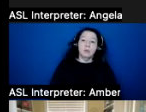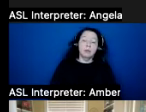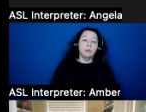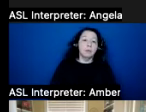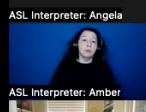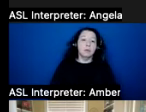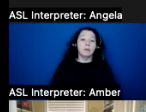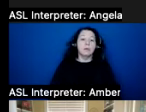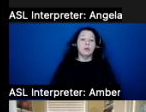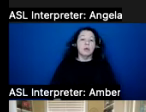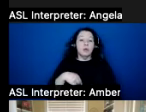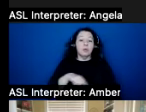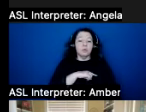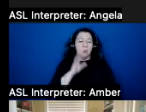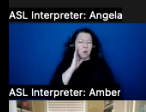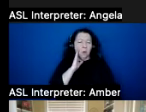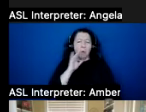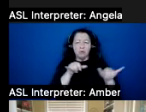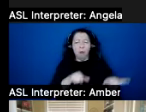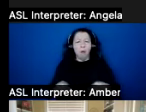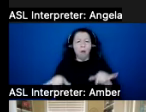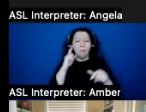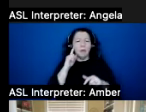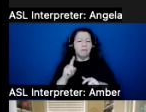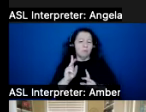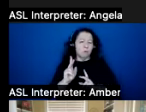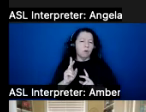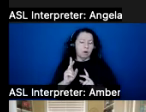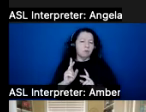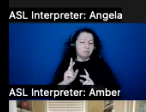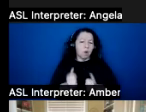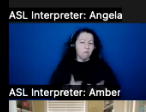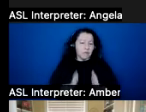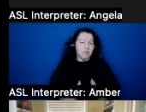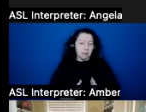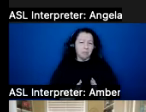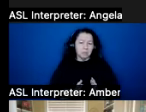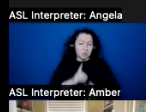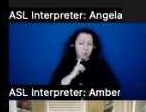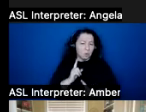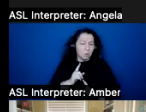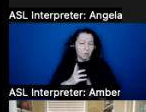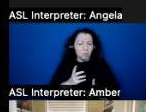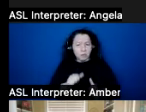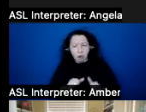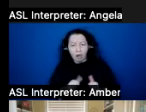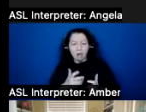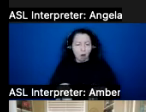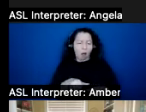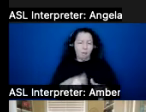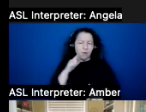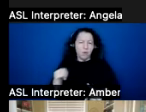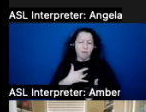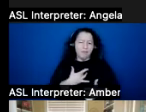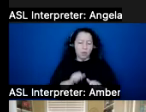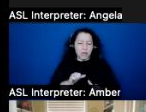Yeah, and so we know that it's common for victims to be reluctant to report. We know the shame and stigma, we know the fear, retaliation,